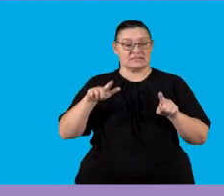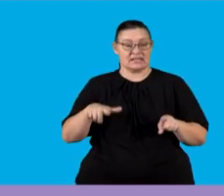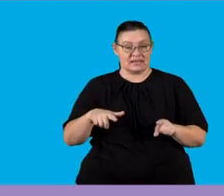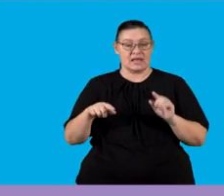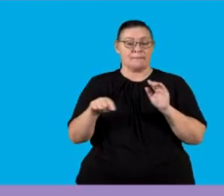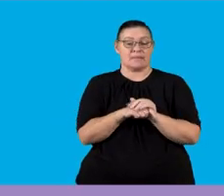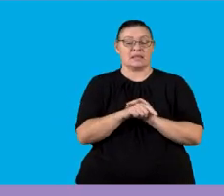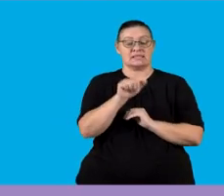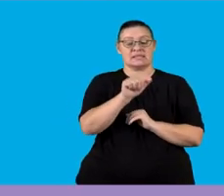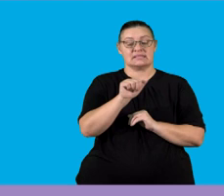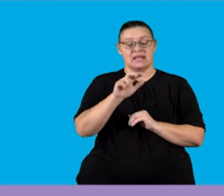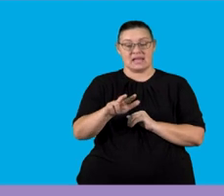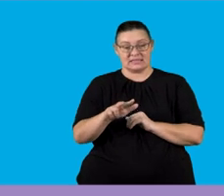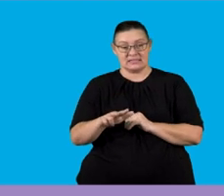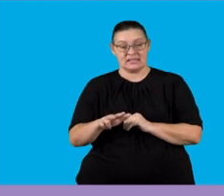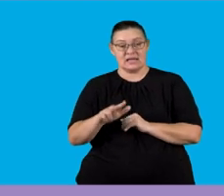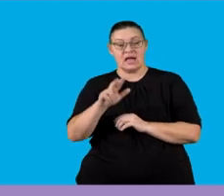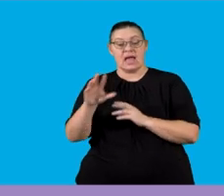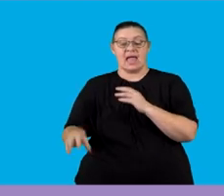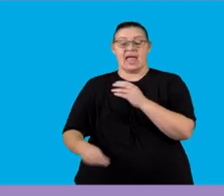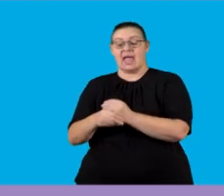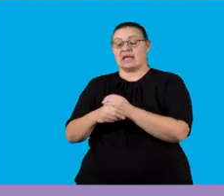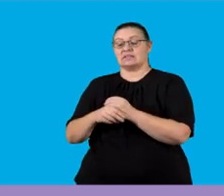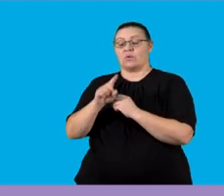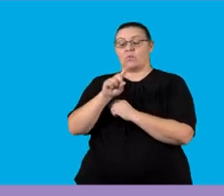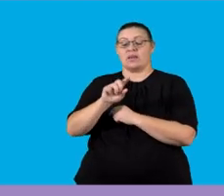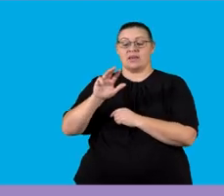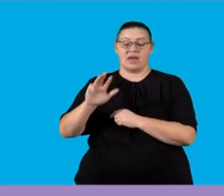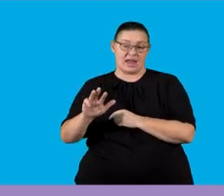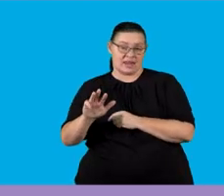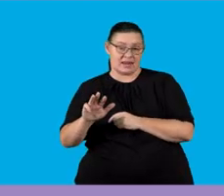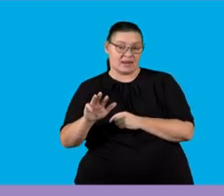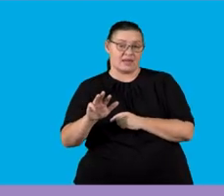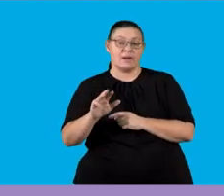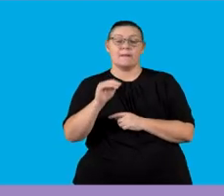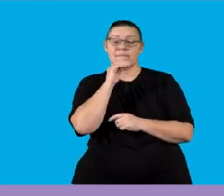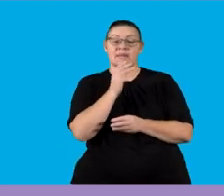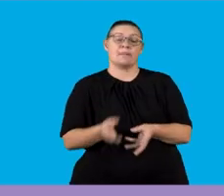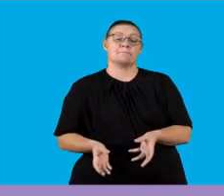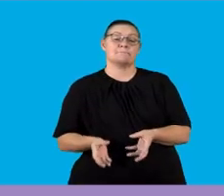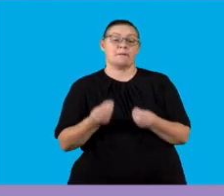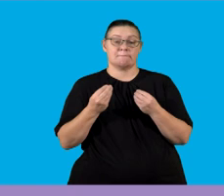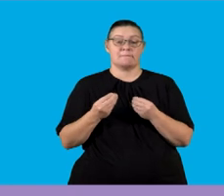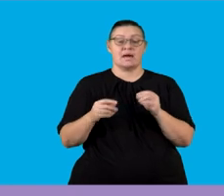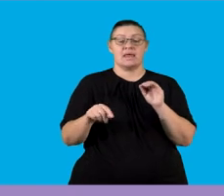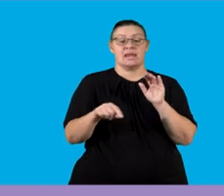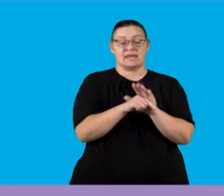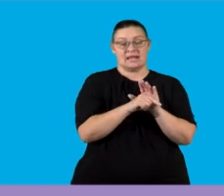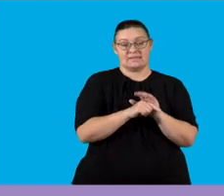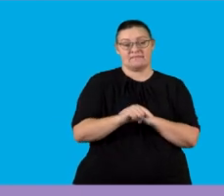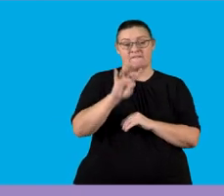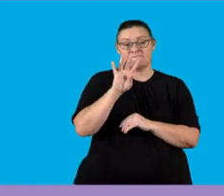negative 49. And that is our 17th term. Let's go over and look at our